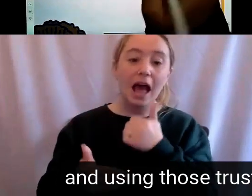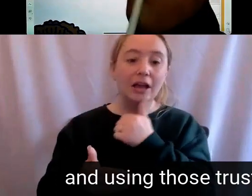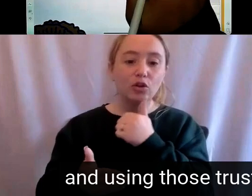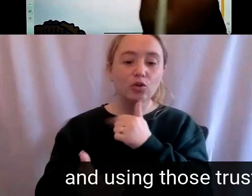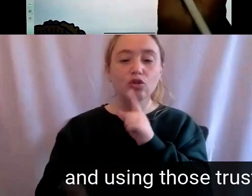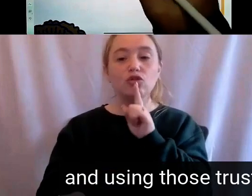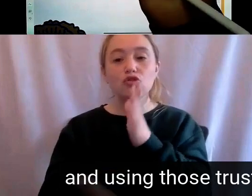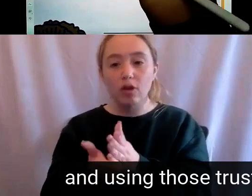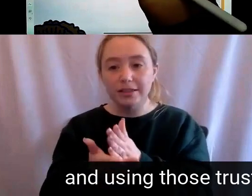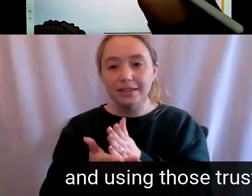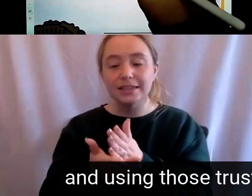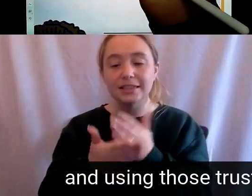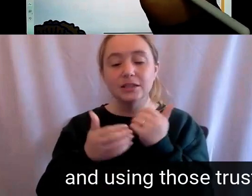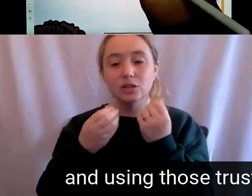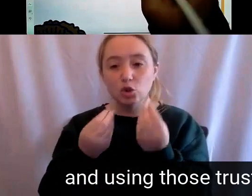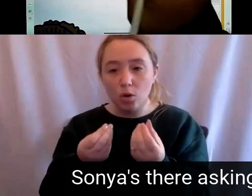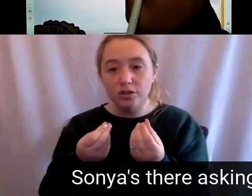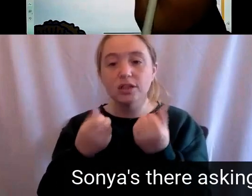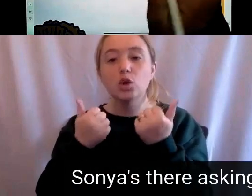of information.